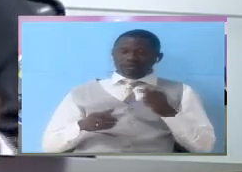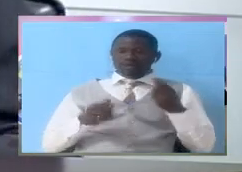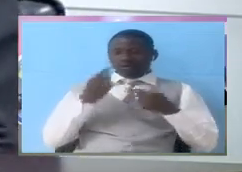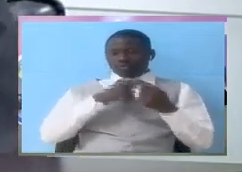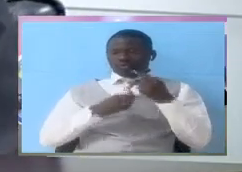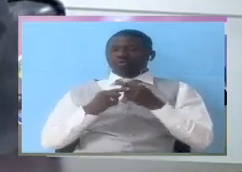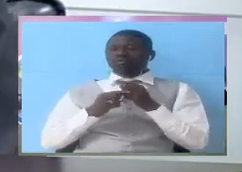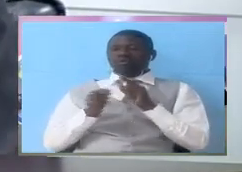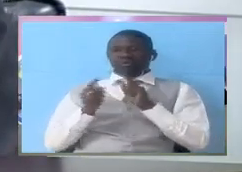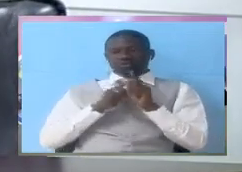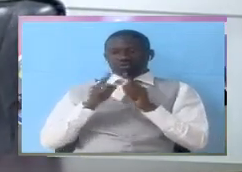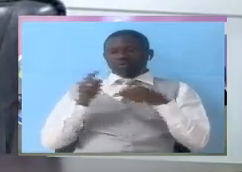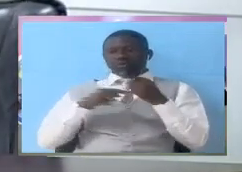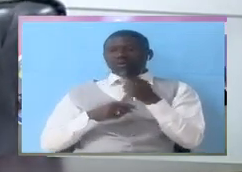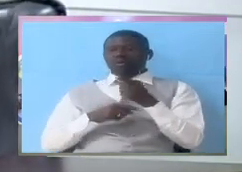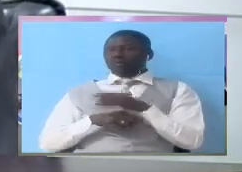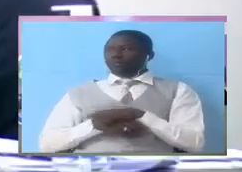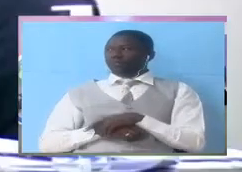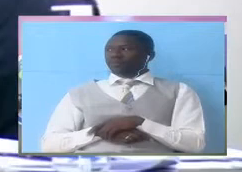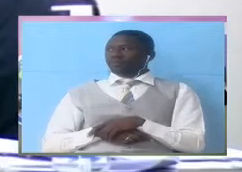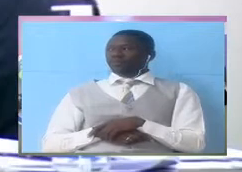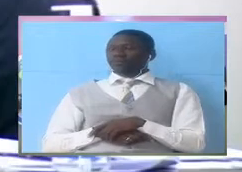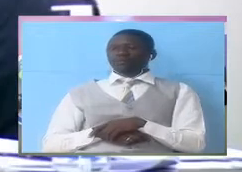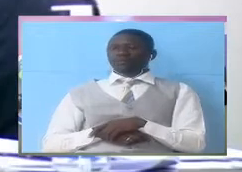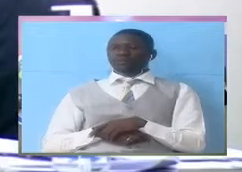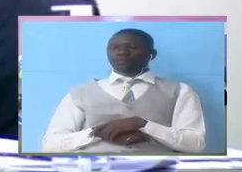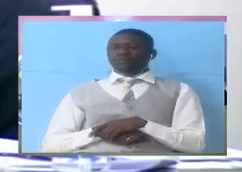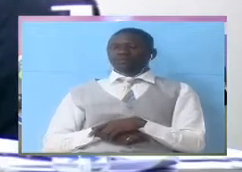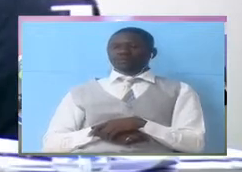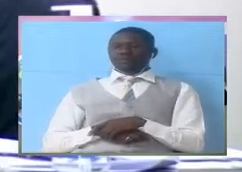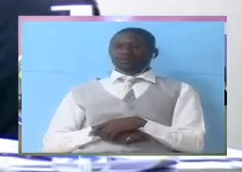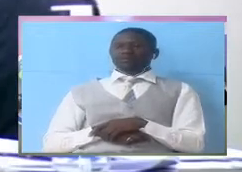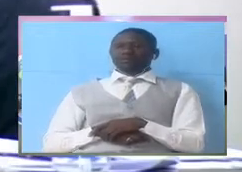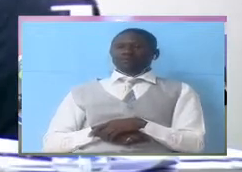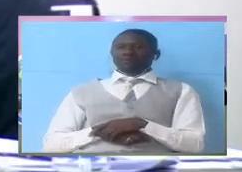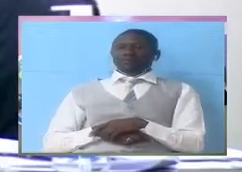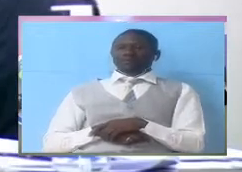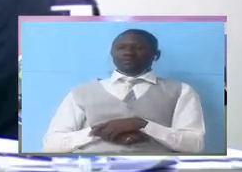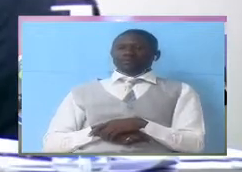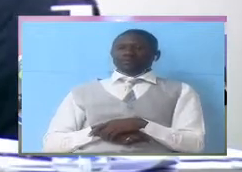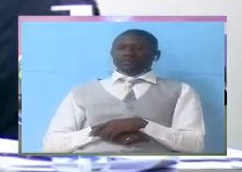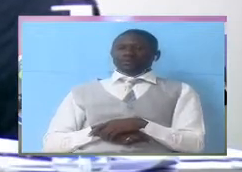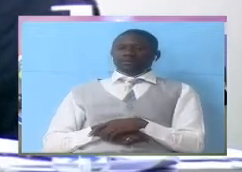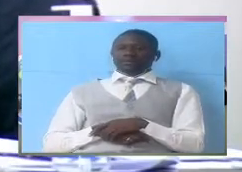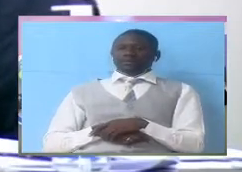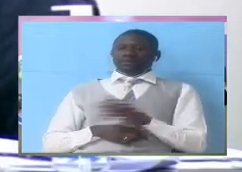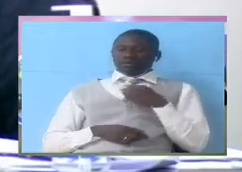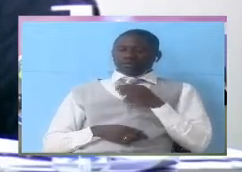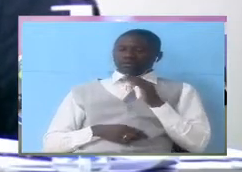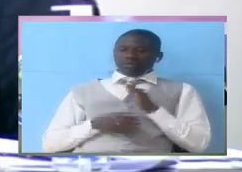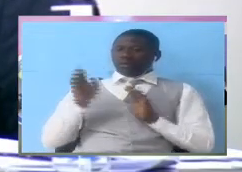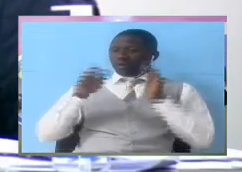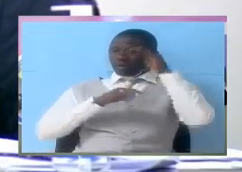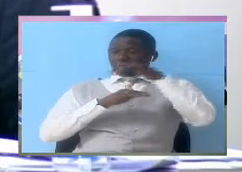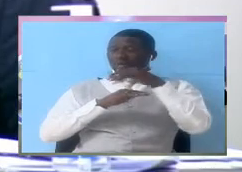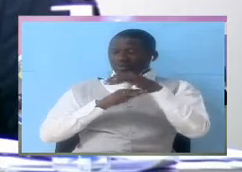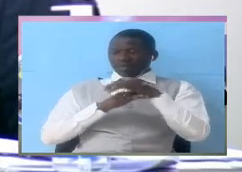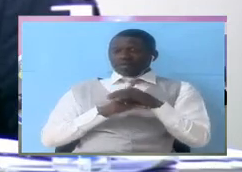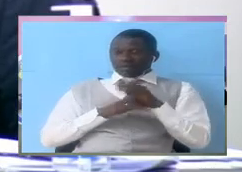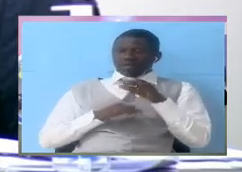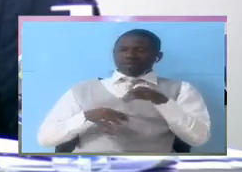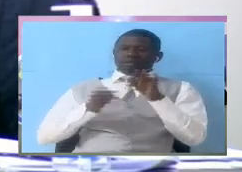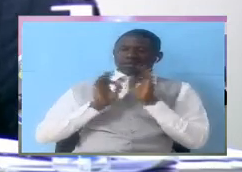ne lima wax ne amna solo lo te deñ ci ñuat. Let us not go ahead of ourselves and take it step by step. Buñ